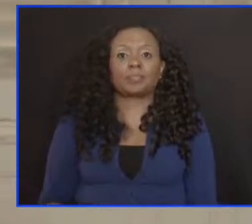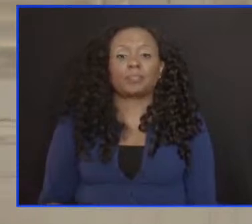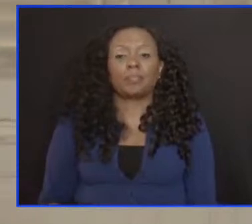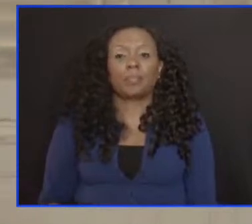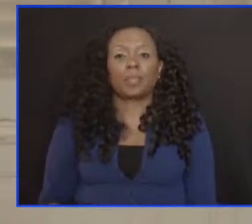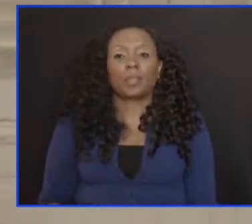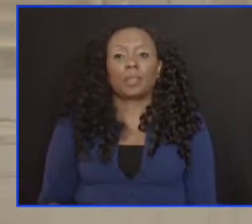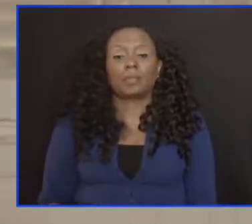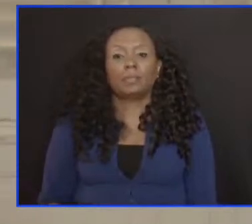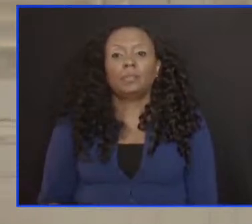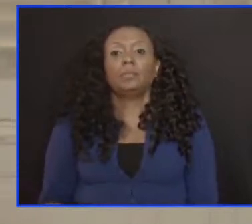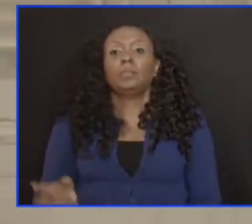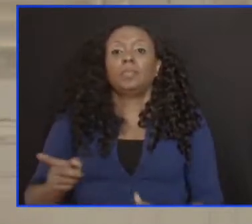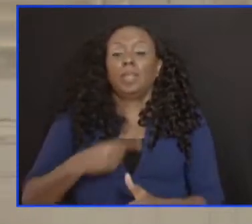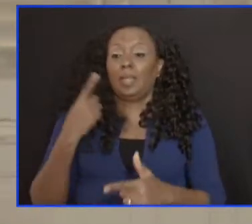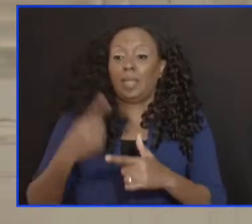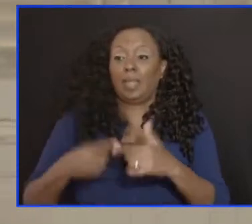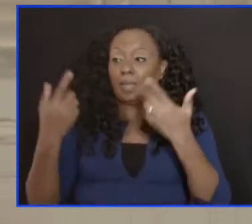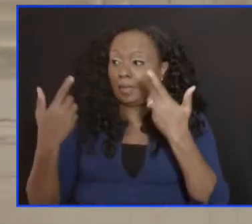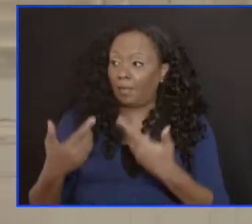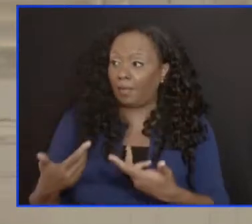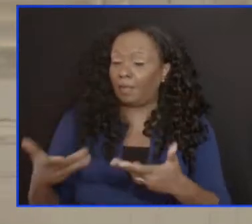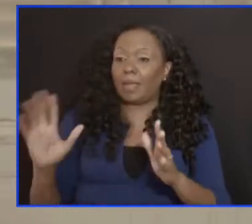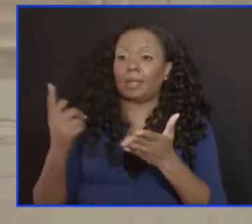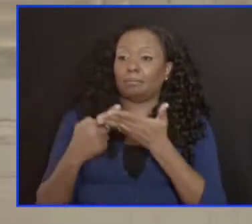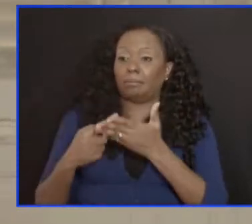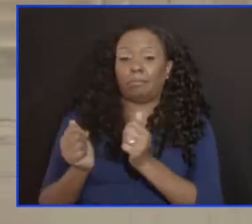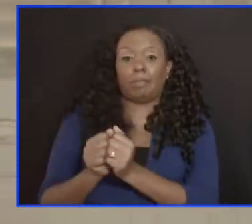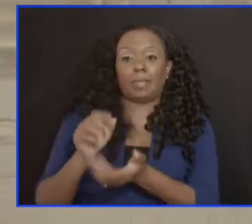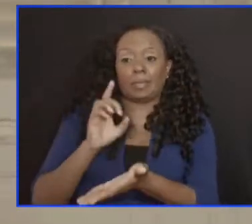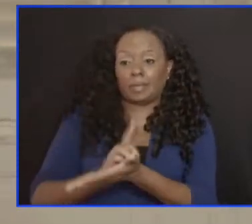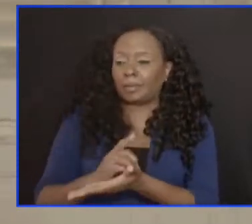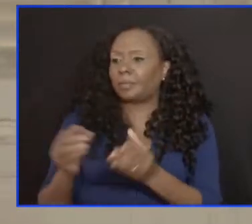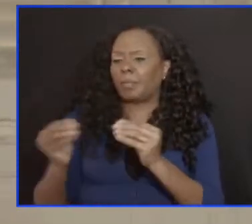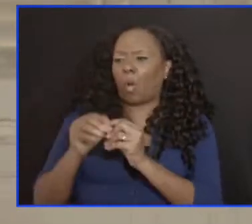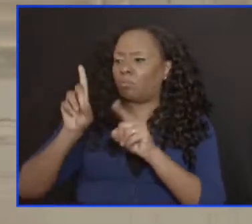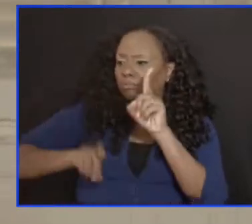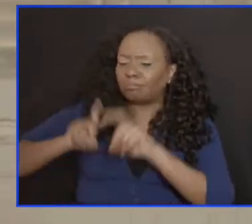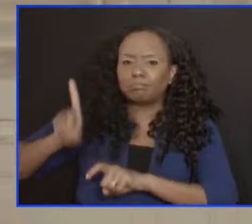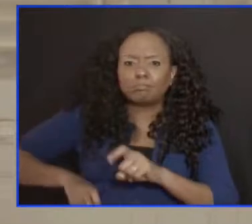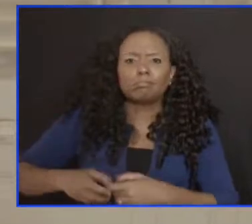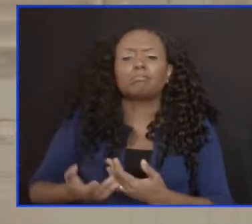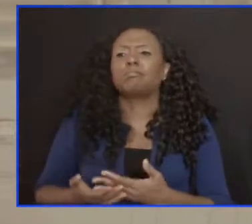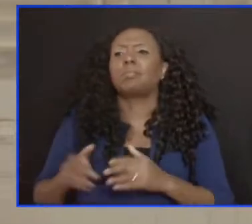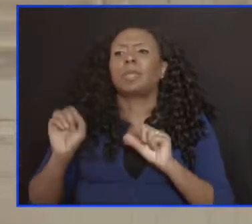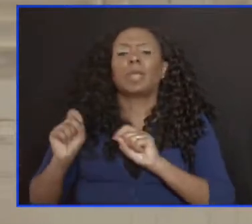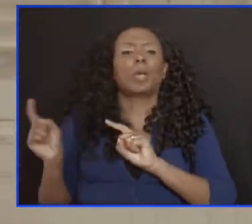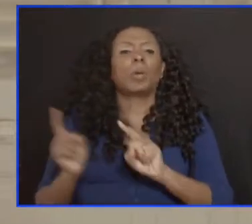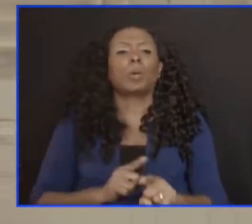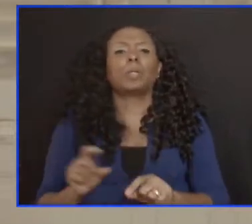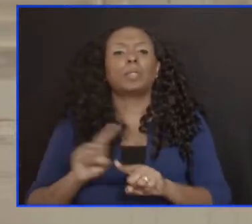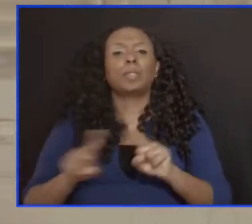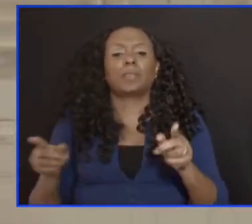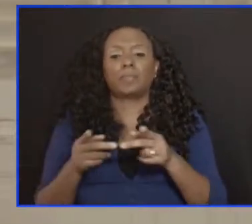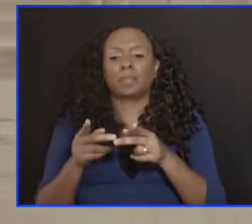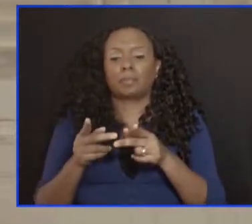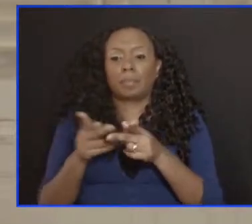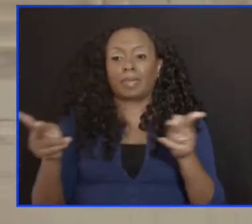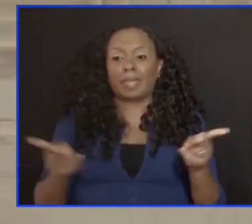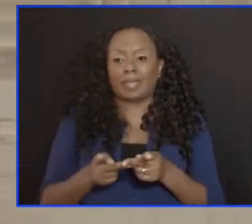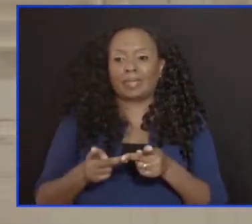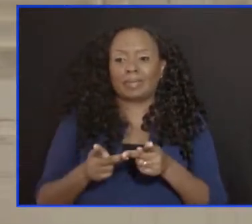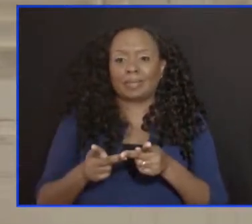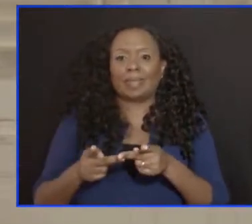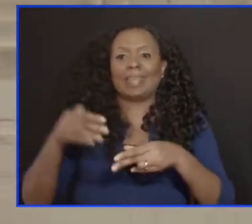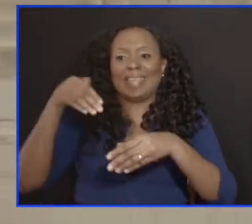debriefing area, which we'll set up. We will talk to them if there are any other questions or queries that they may have at that point. We may try